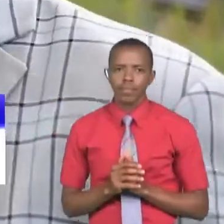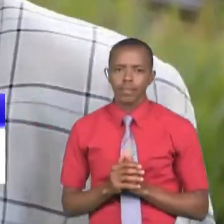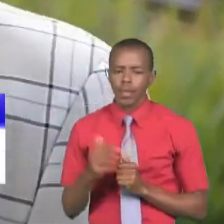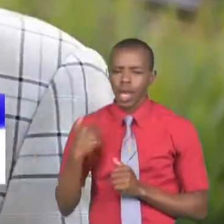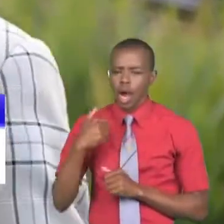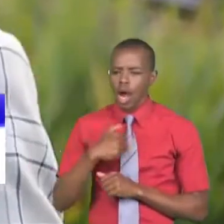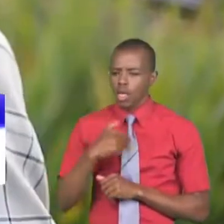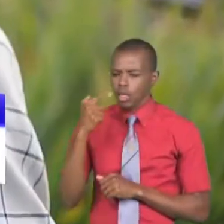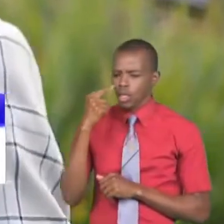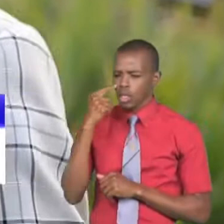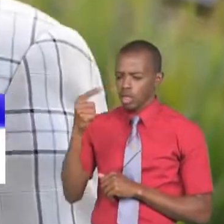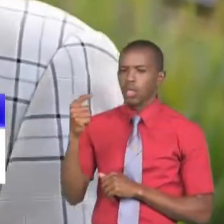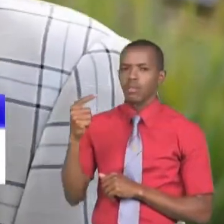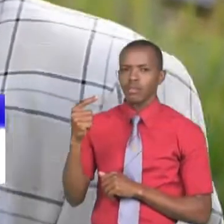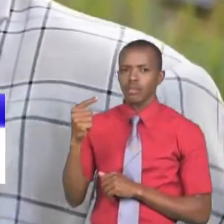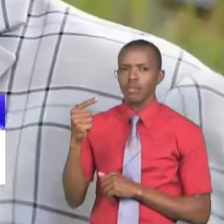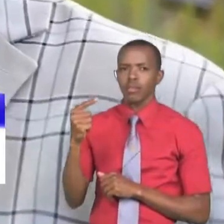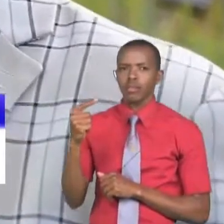see